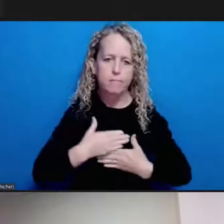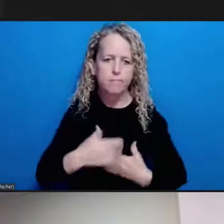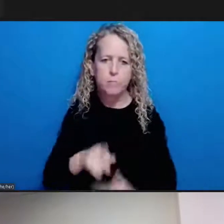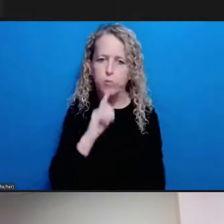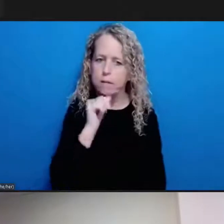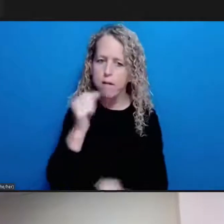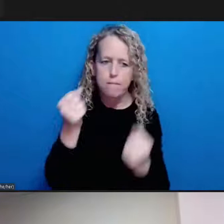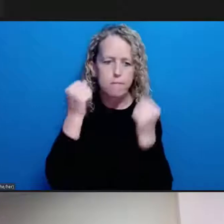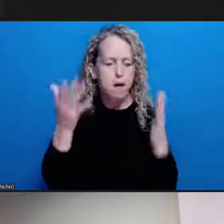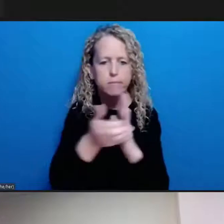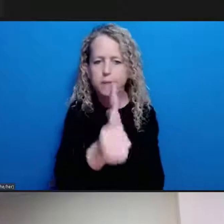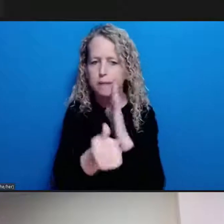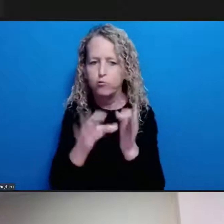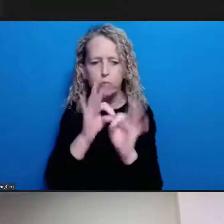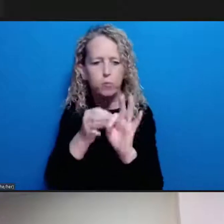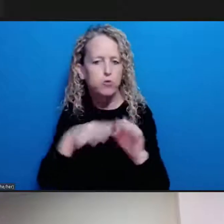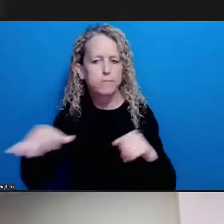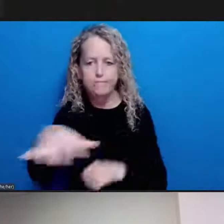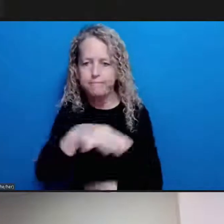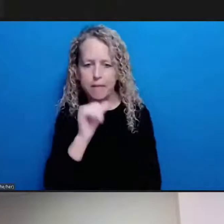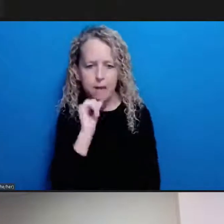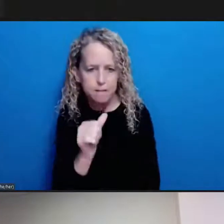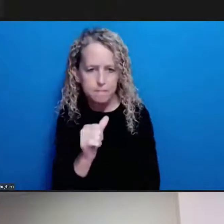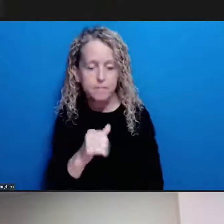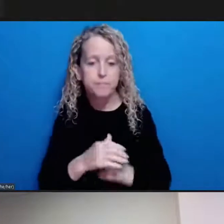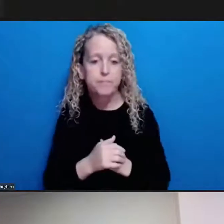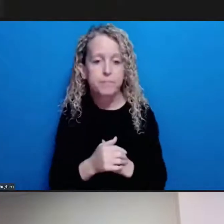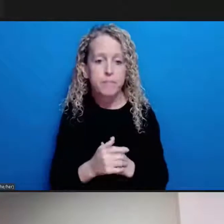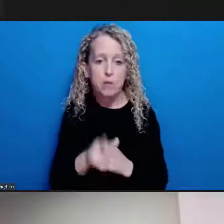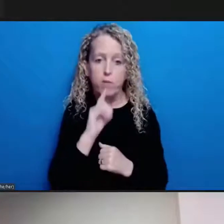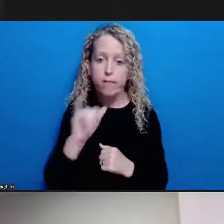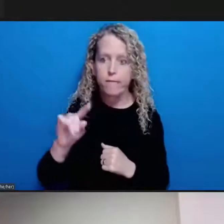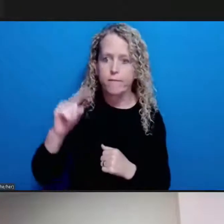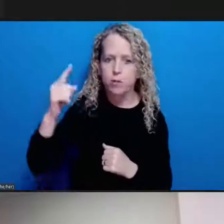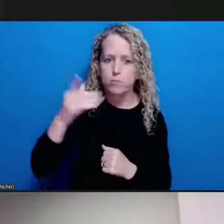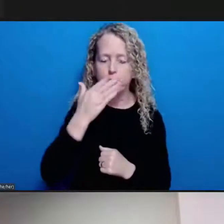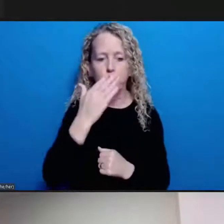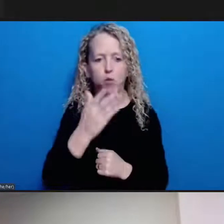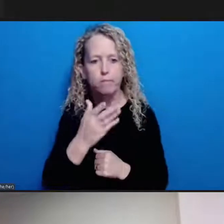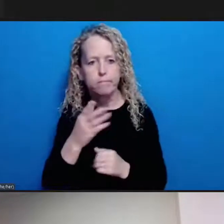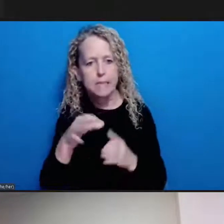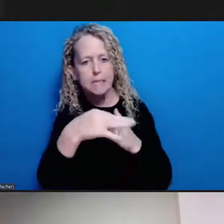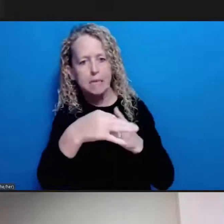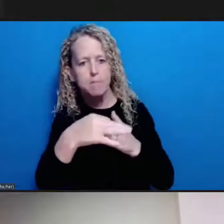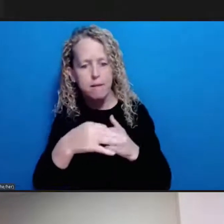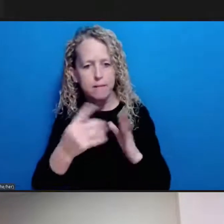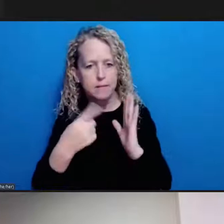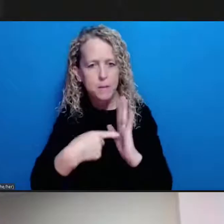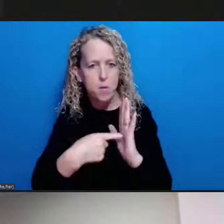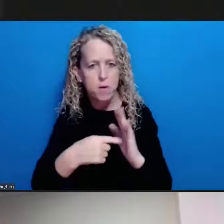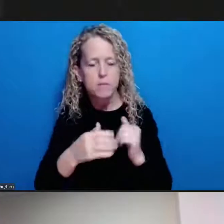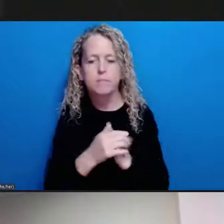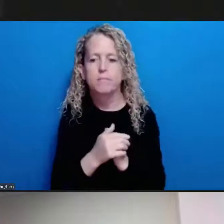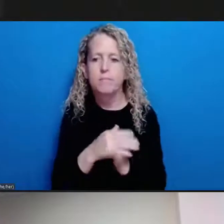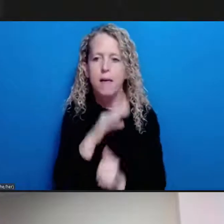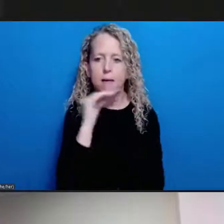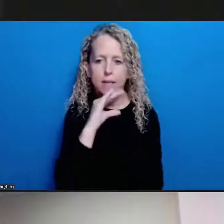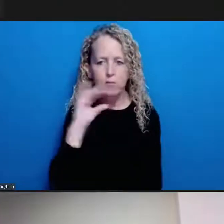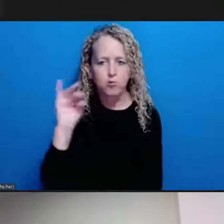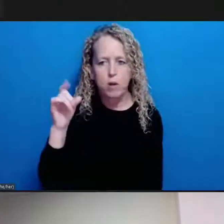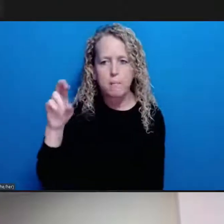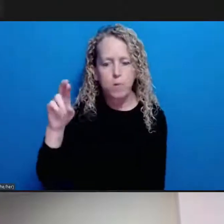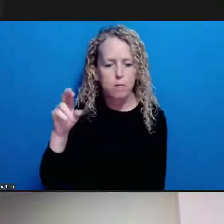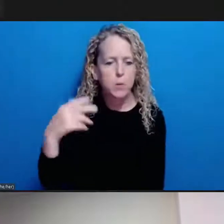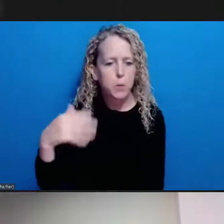skilled interpreters around. So that would be the first thing, is leading by example, and I think Halifax Chamber does that a lot. And